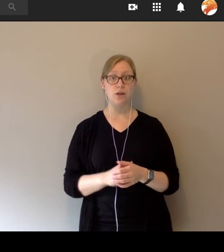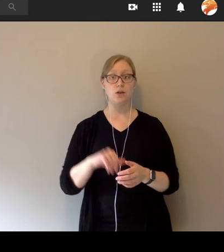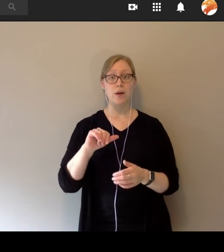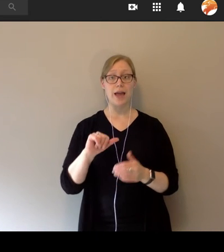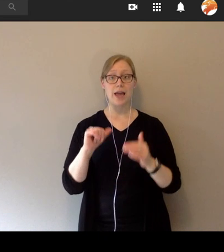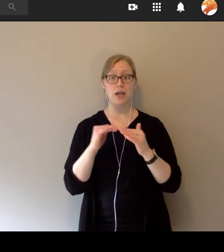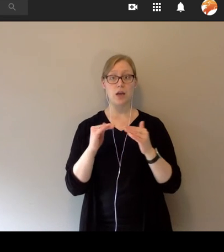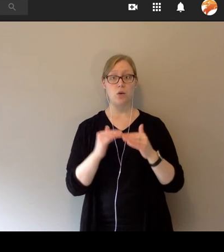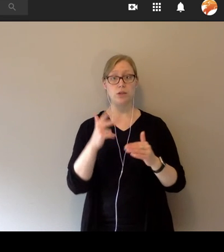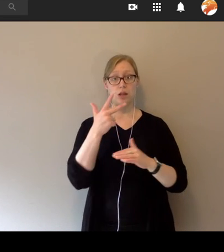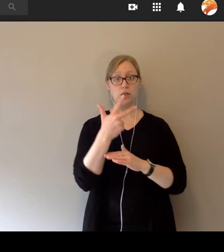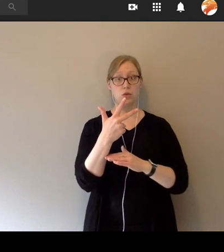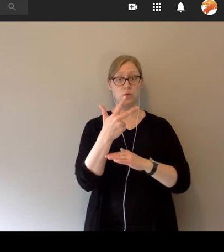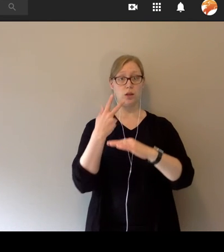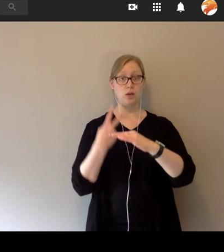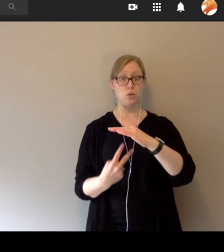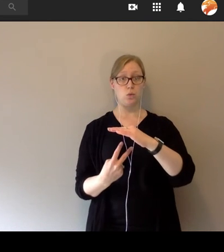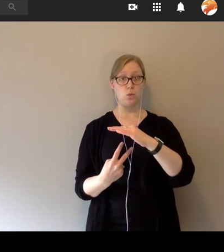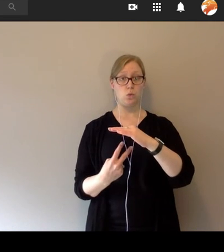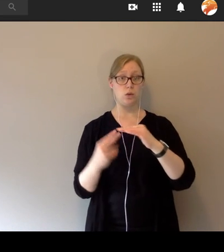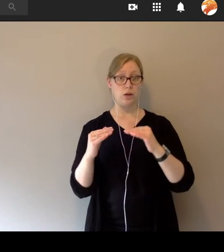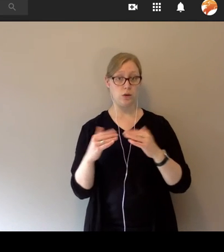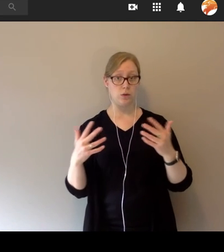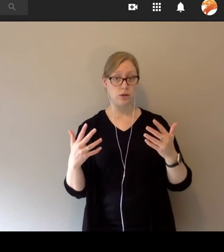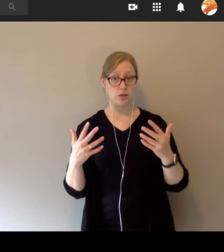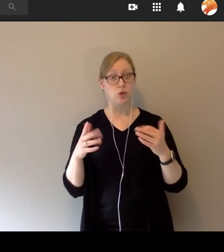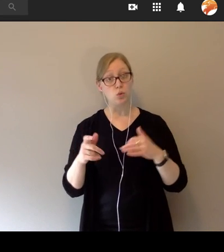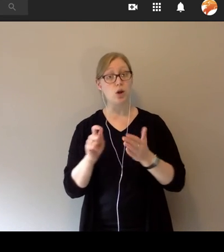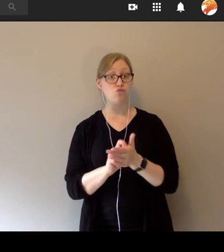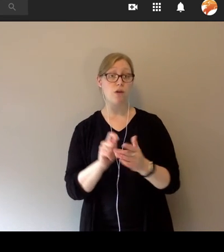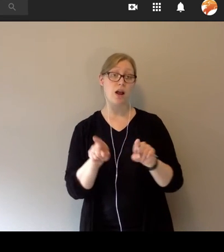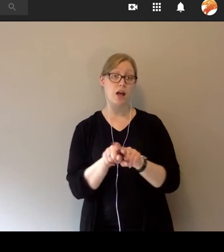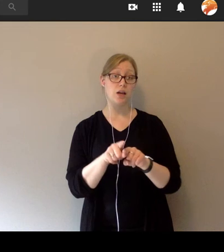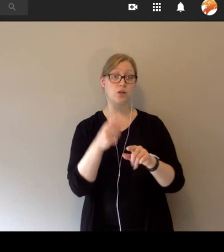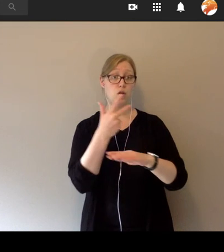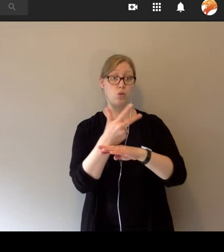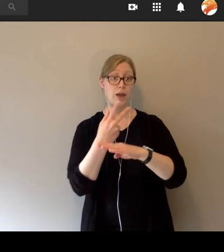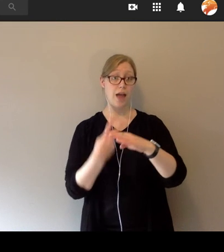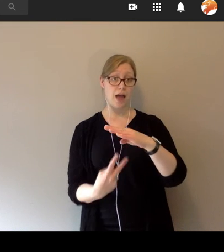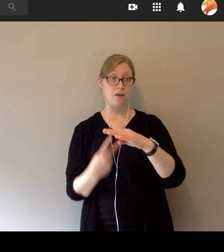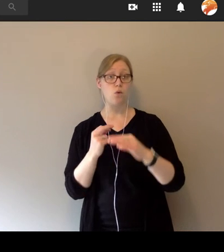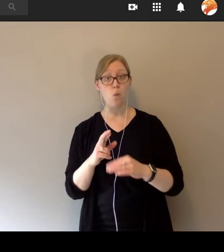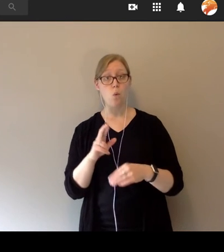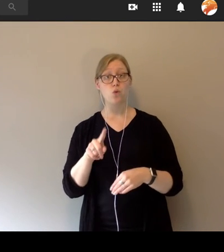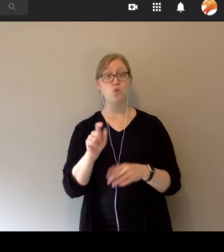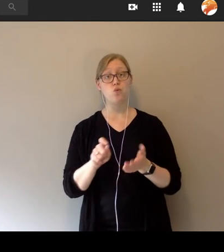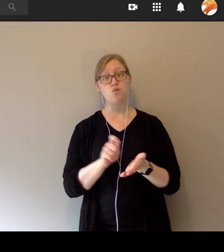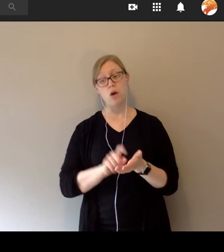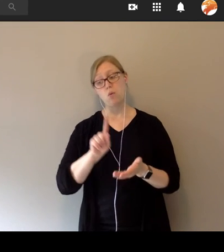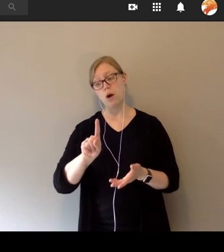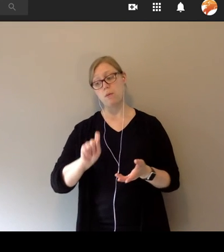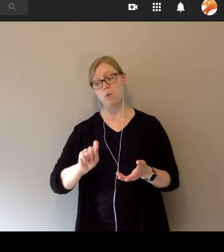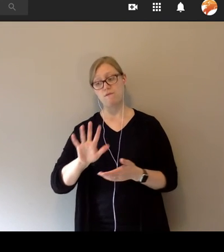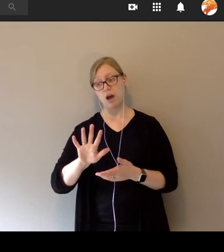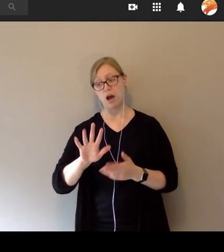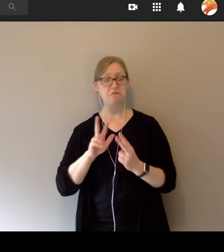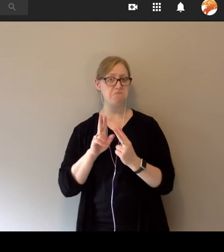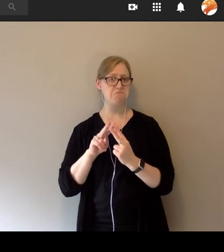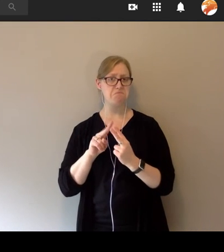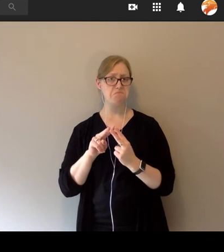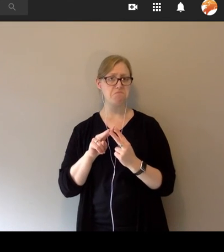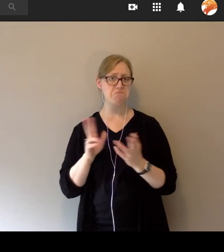by 2, which is, you can either write it as the improper fraction 3 halves, or you could write it as 1.5. I'm going to leave it as